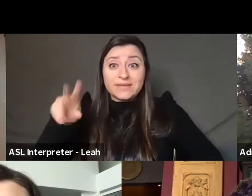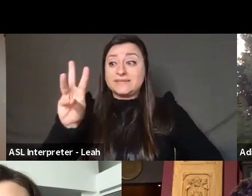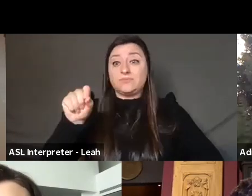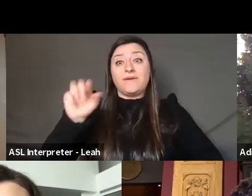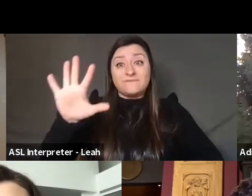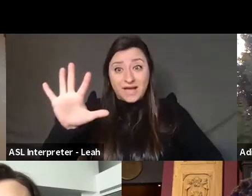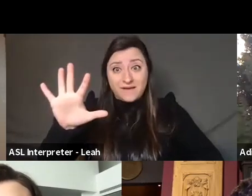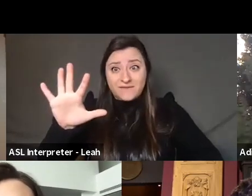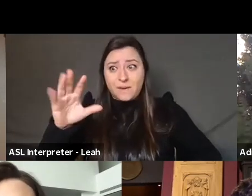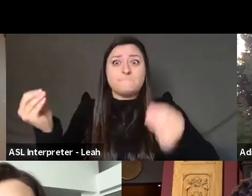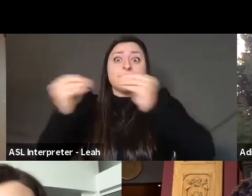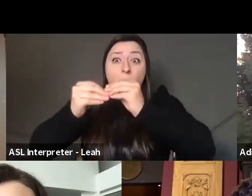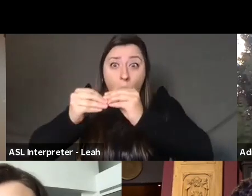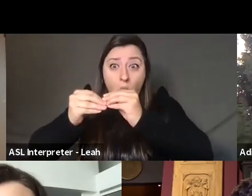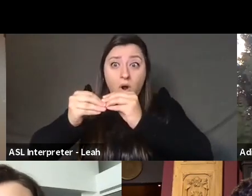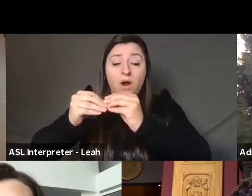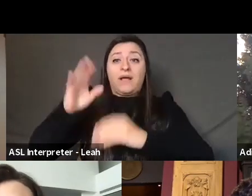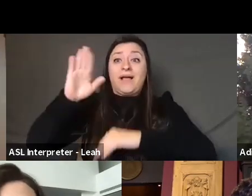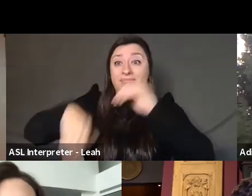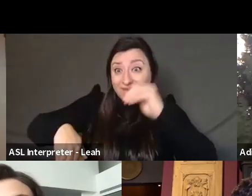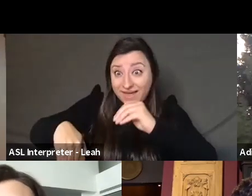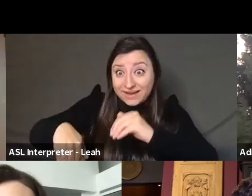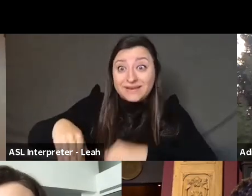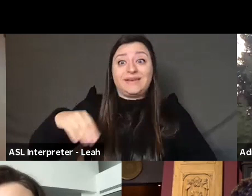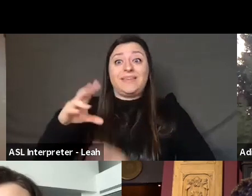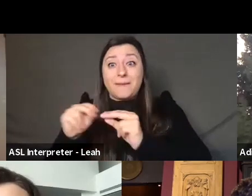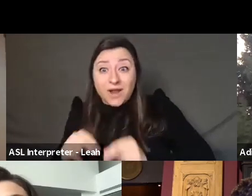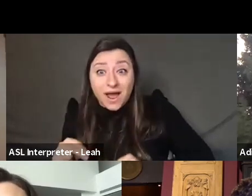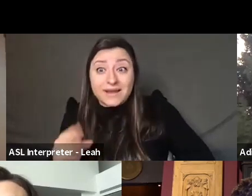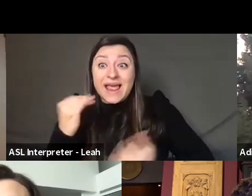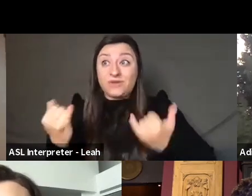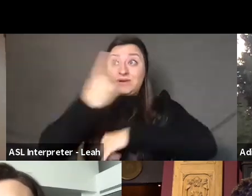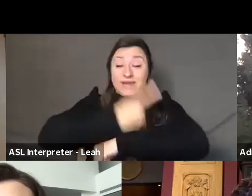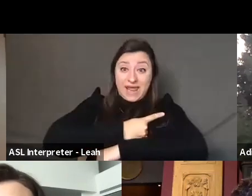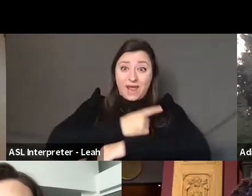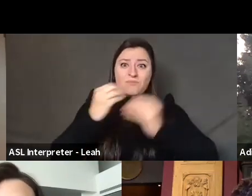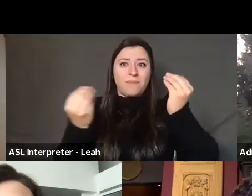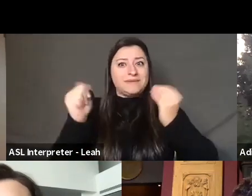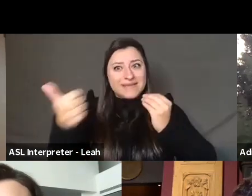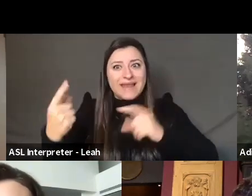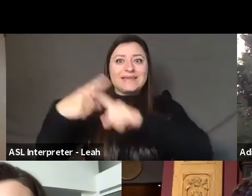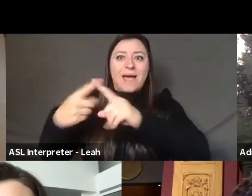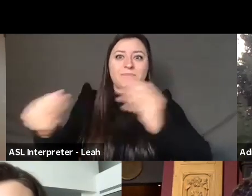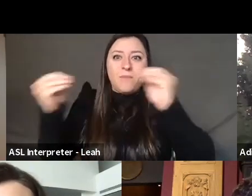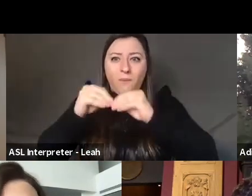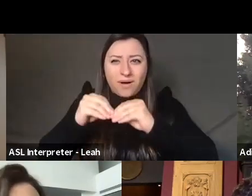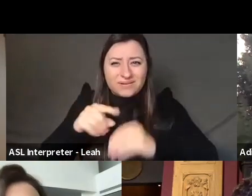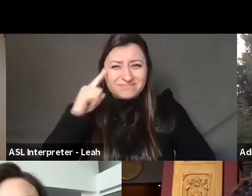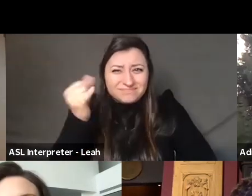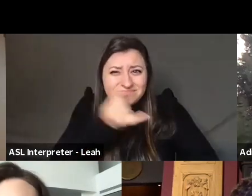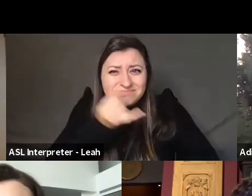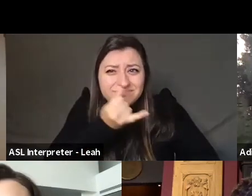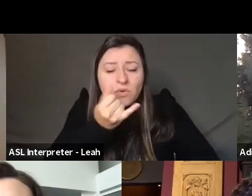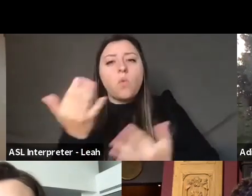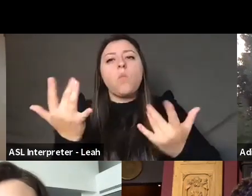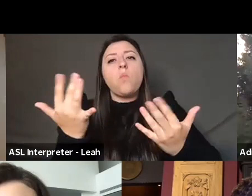times that of Lebanon, and Israel's is 7 times. And today it is estimated to be probably 10 times. You think that's scandalous? Wait till